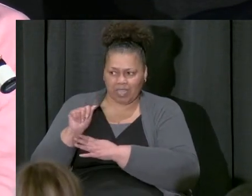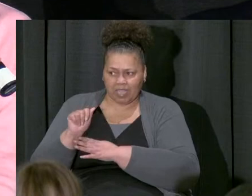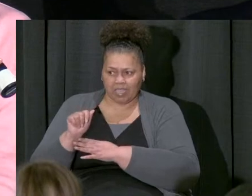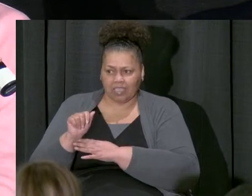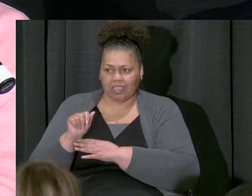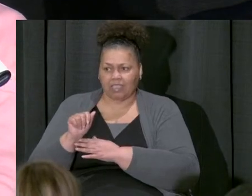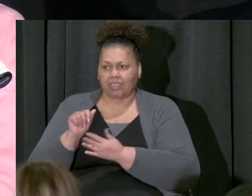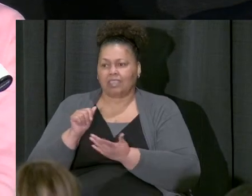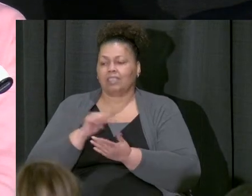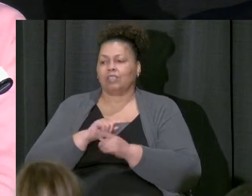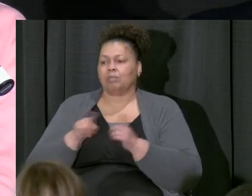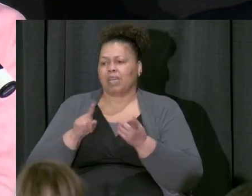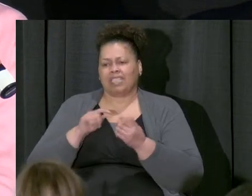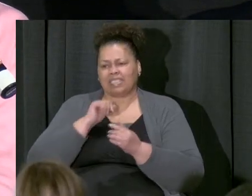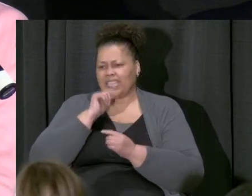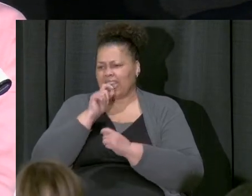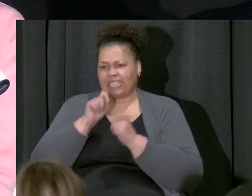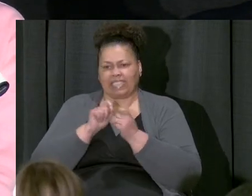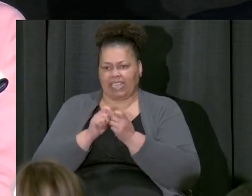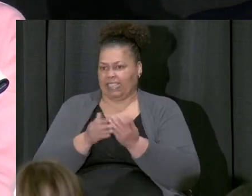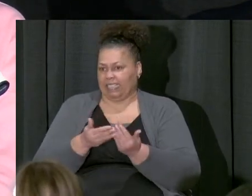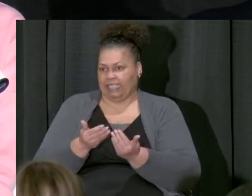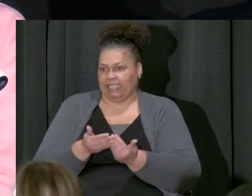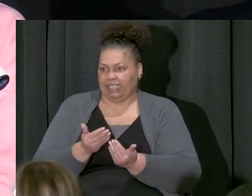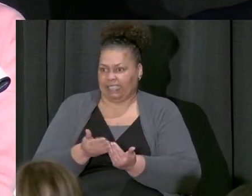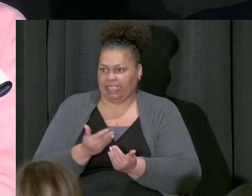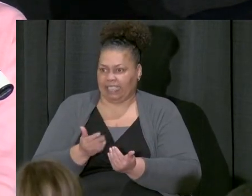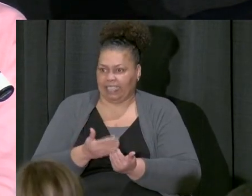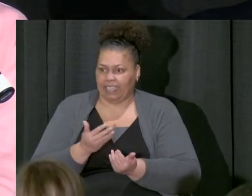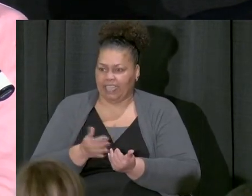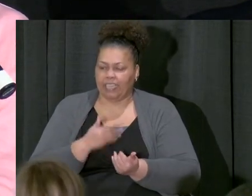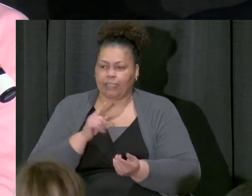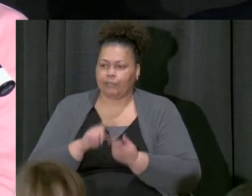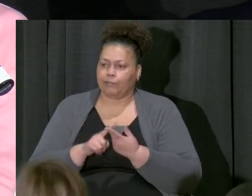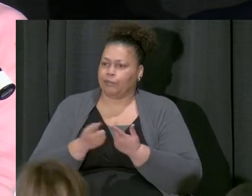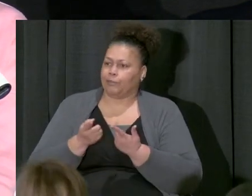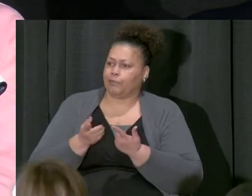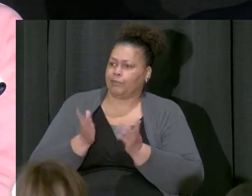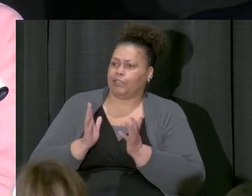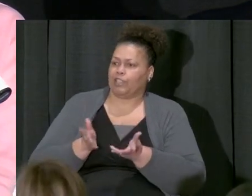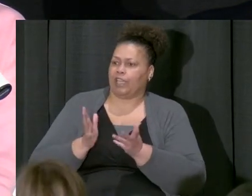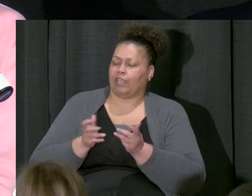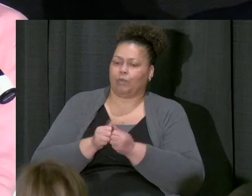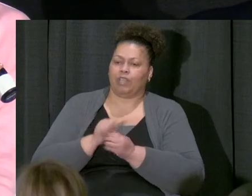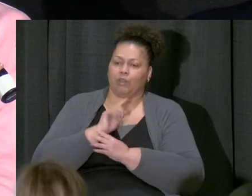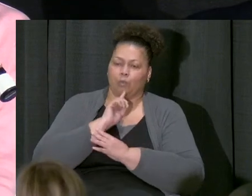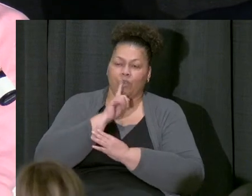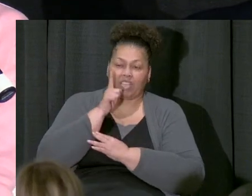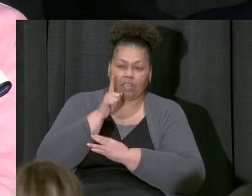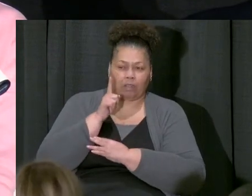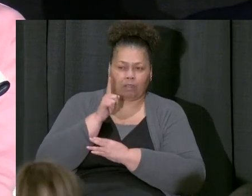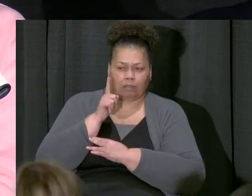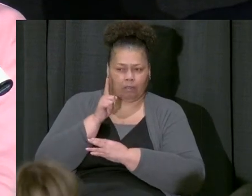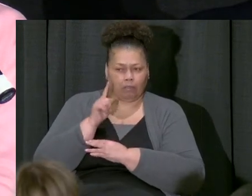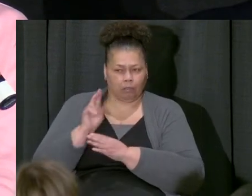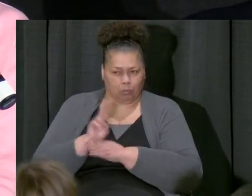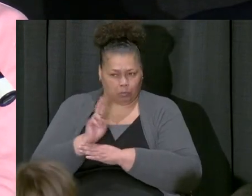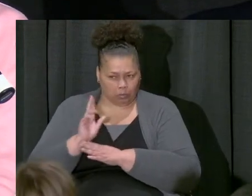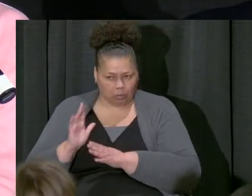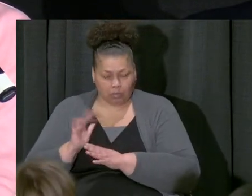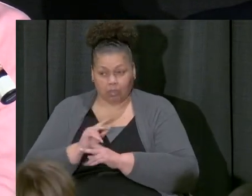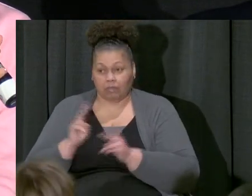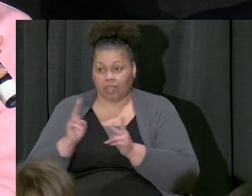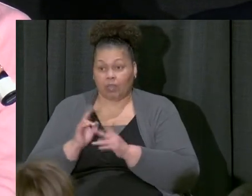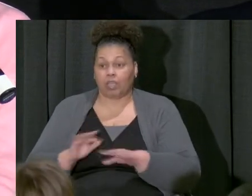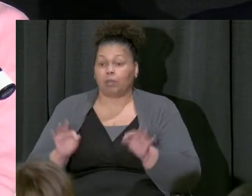you know, it's not that easy to talk with real users. And it's very